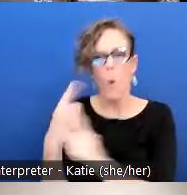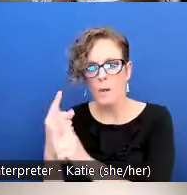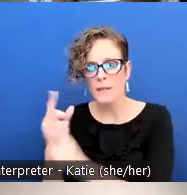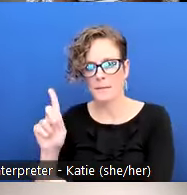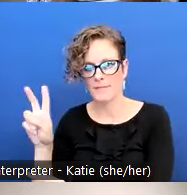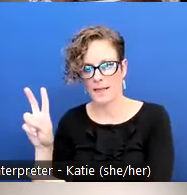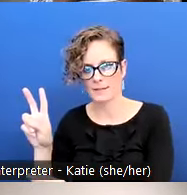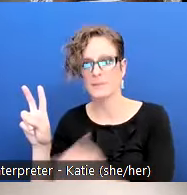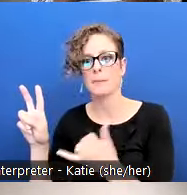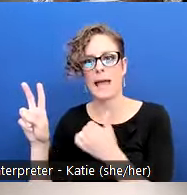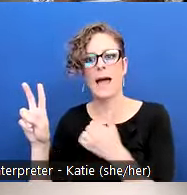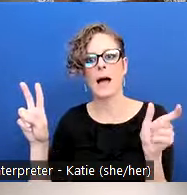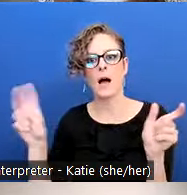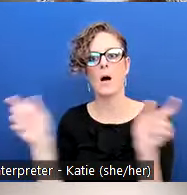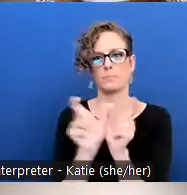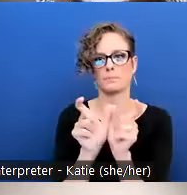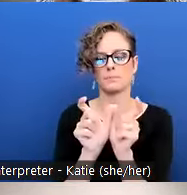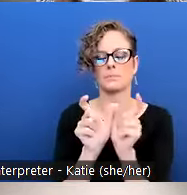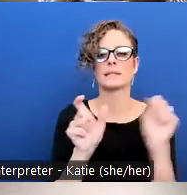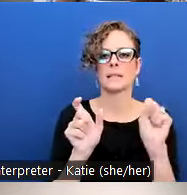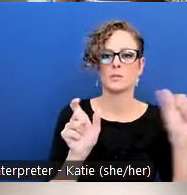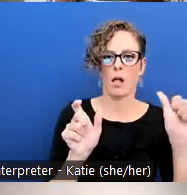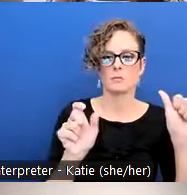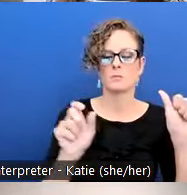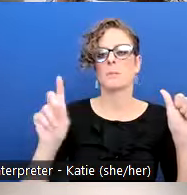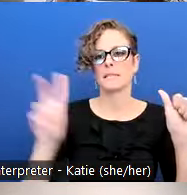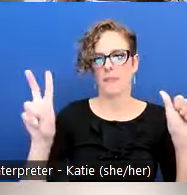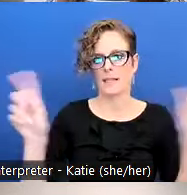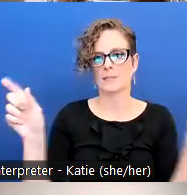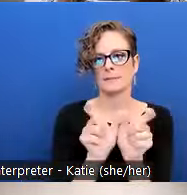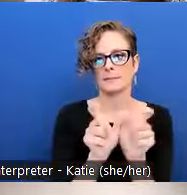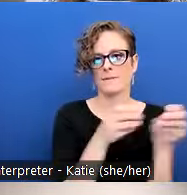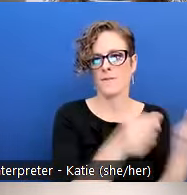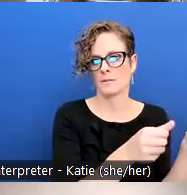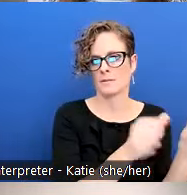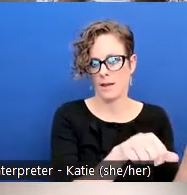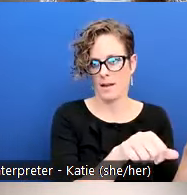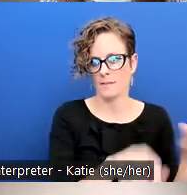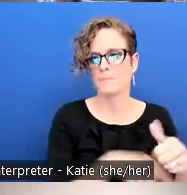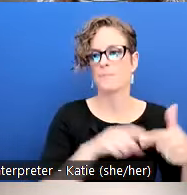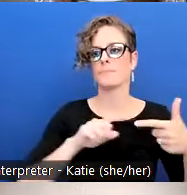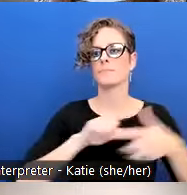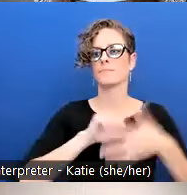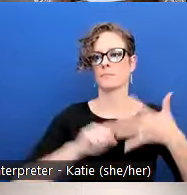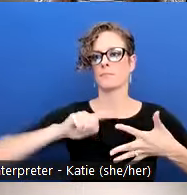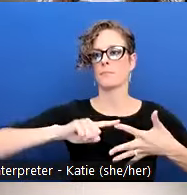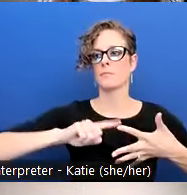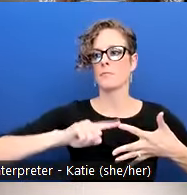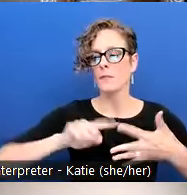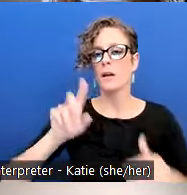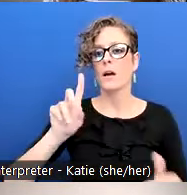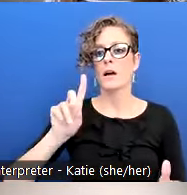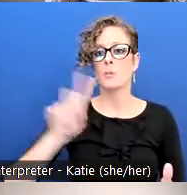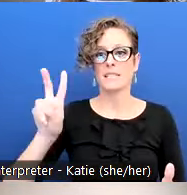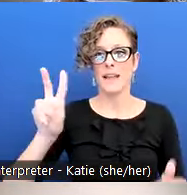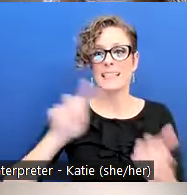programs, but now we'll be able to do both. It also updated the definition of domestic violence in the statute